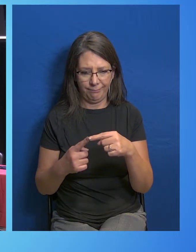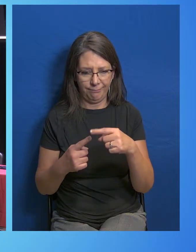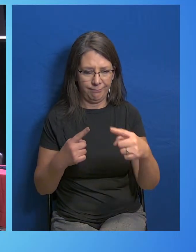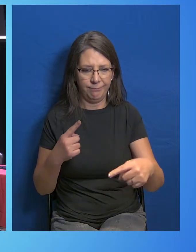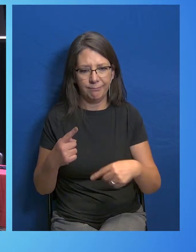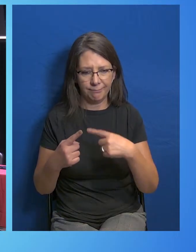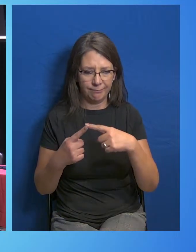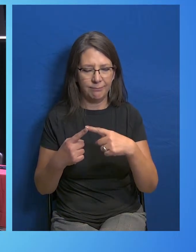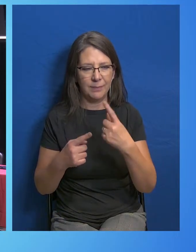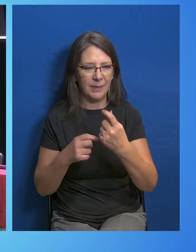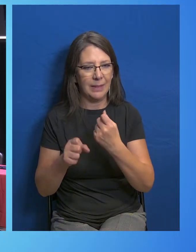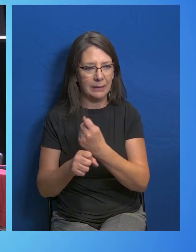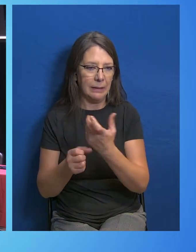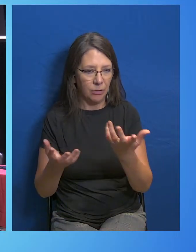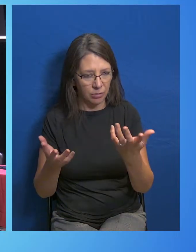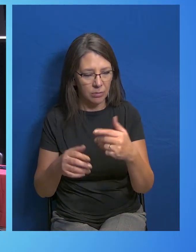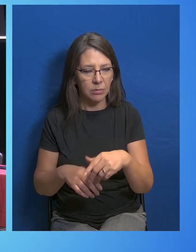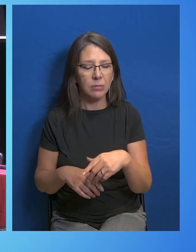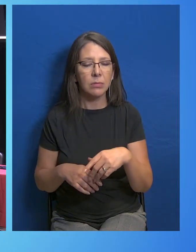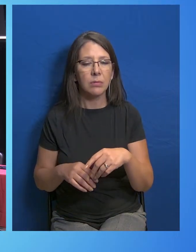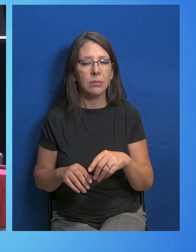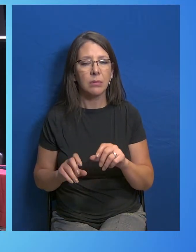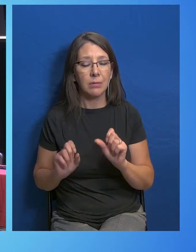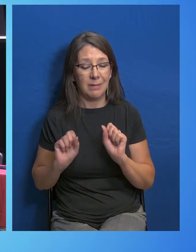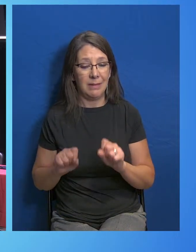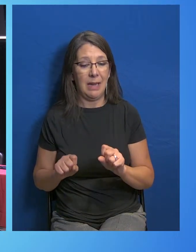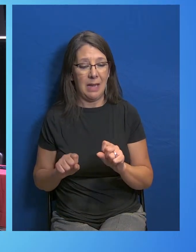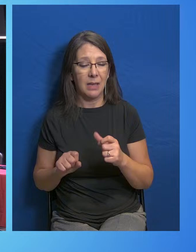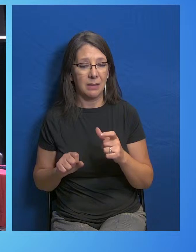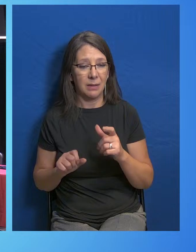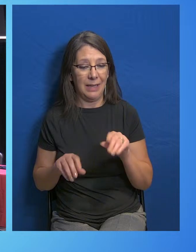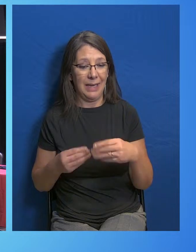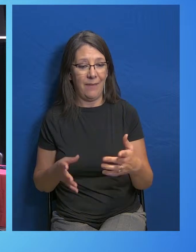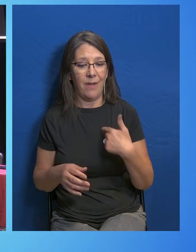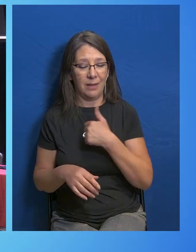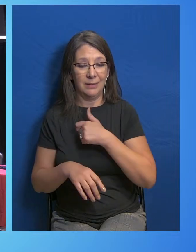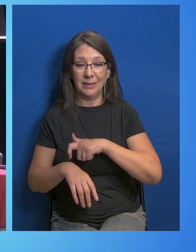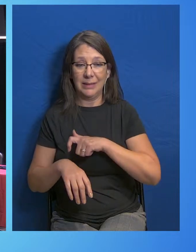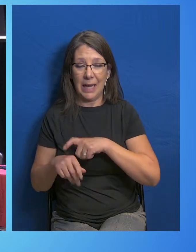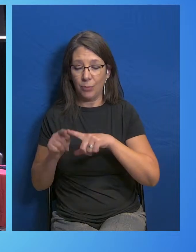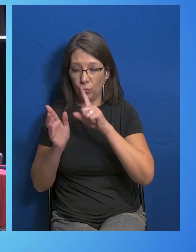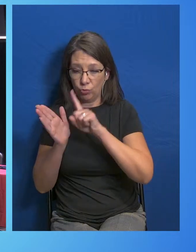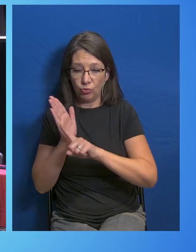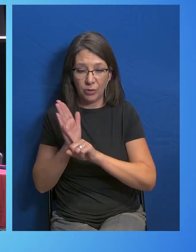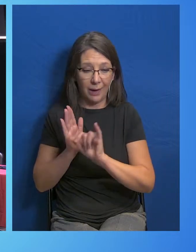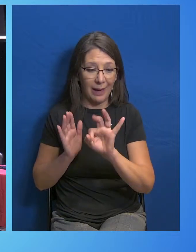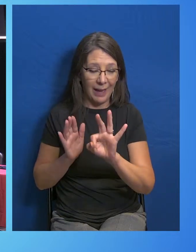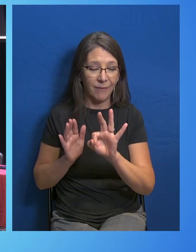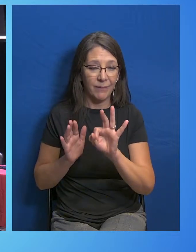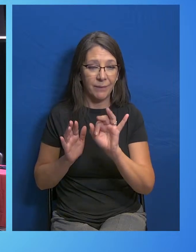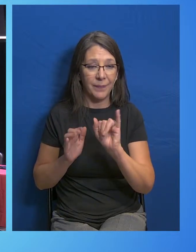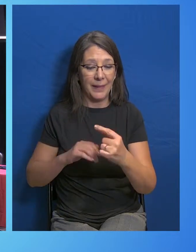for that investigation to see if a location or date change is possible?